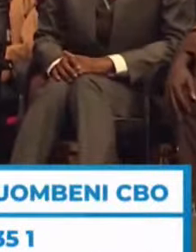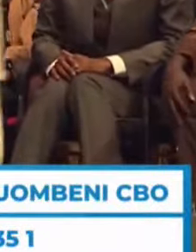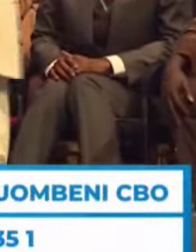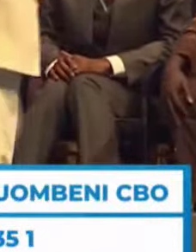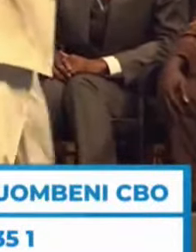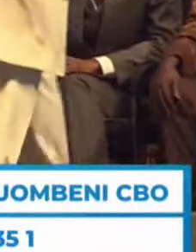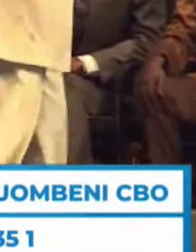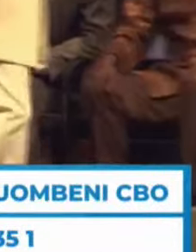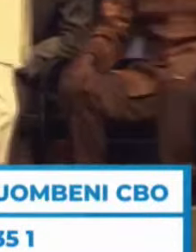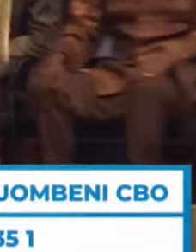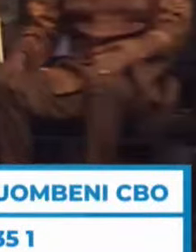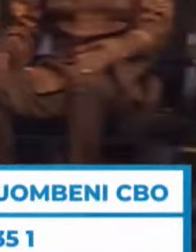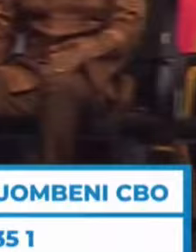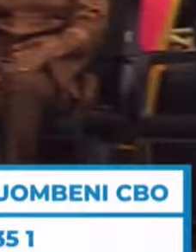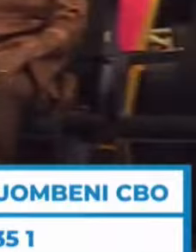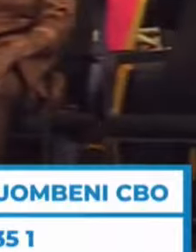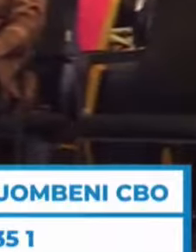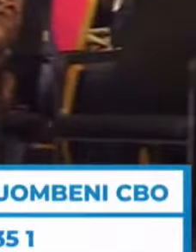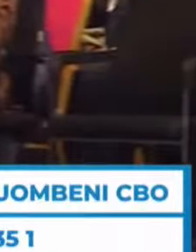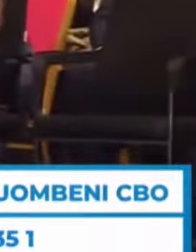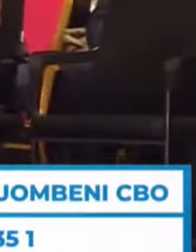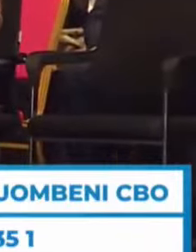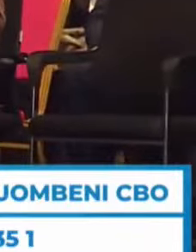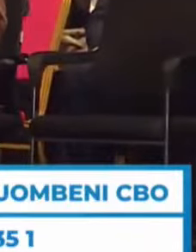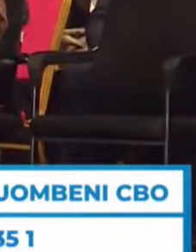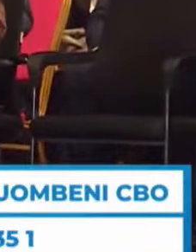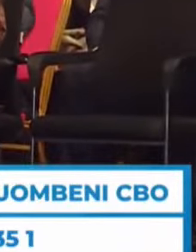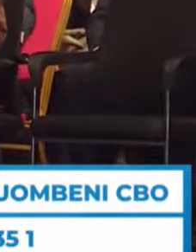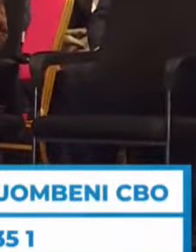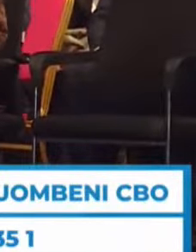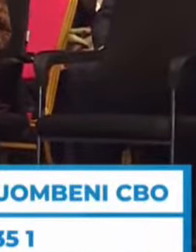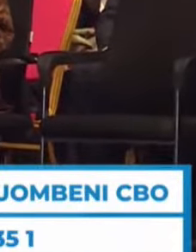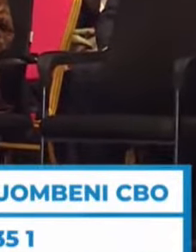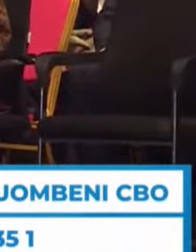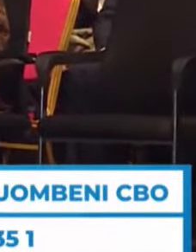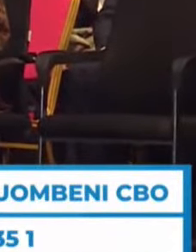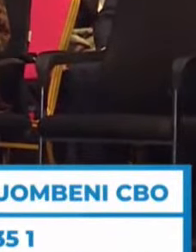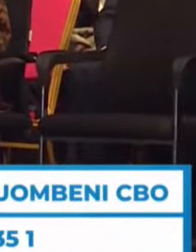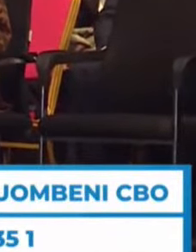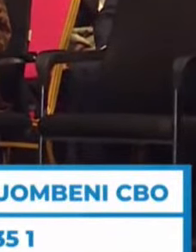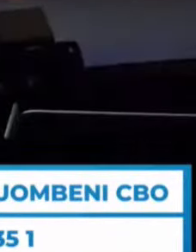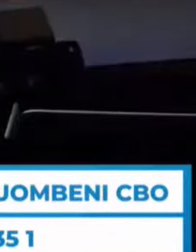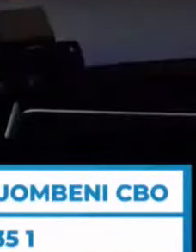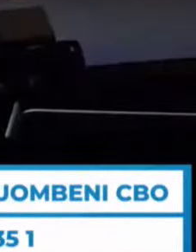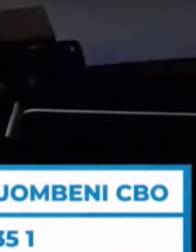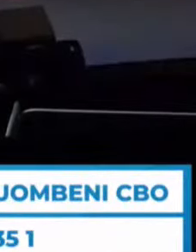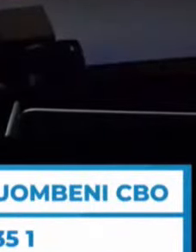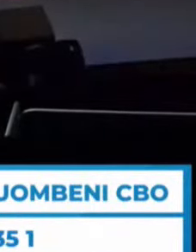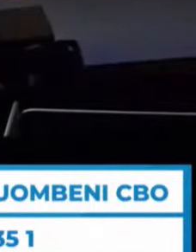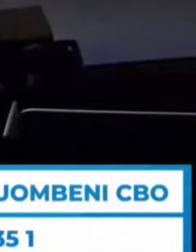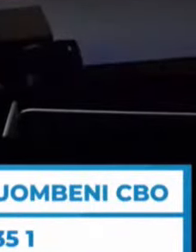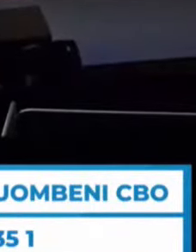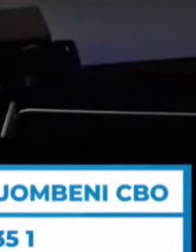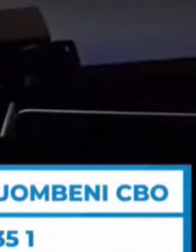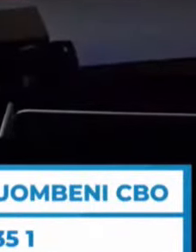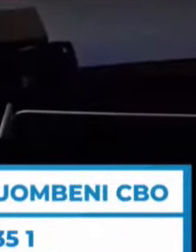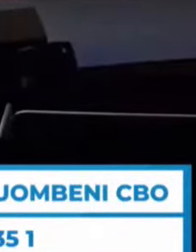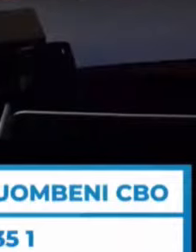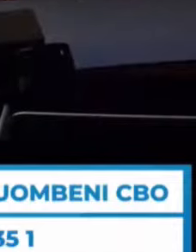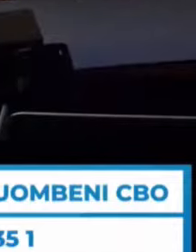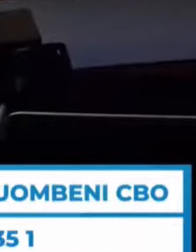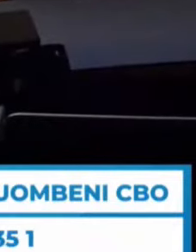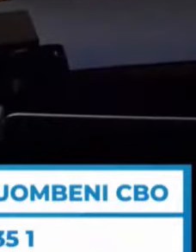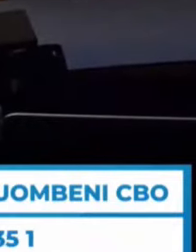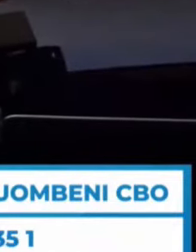in trouble would you believe it and they are my